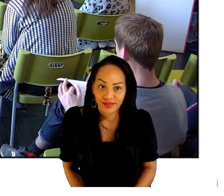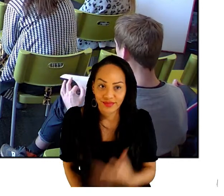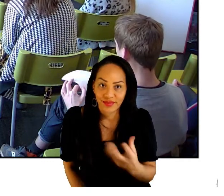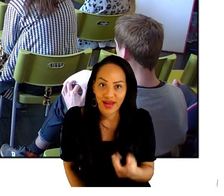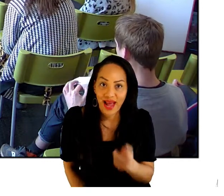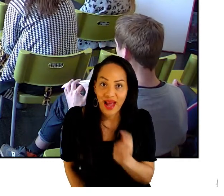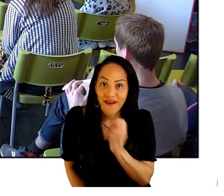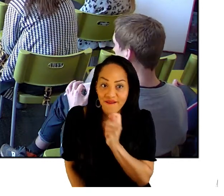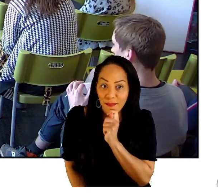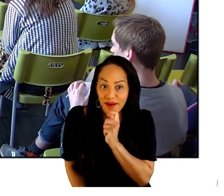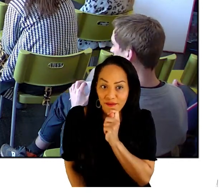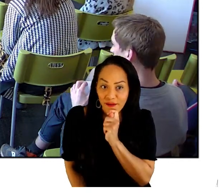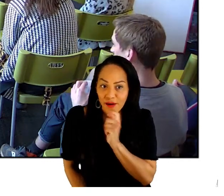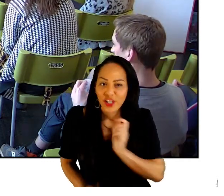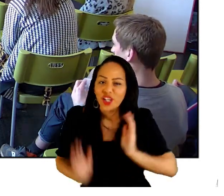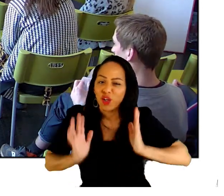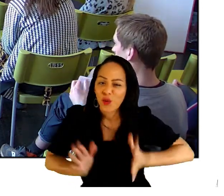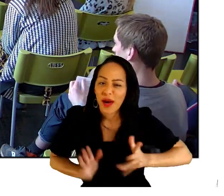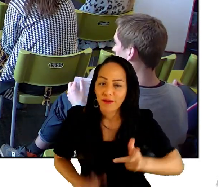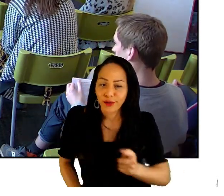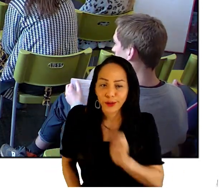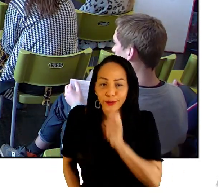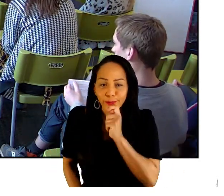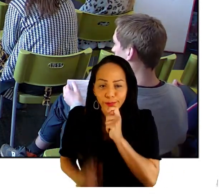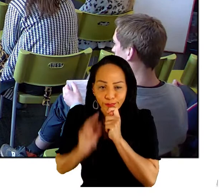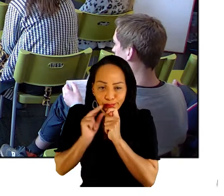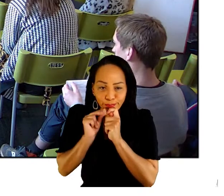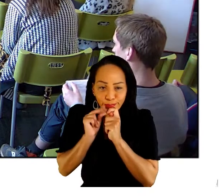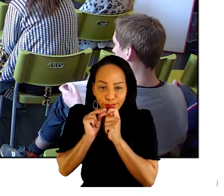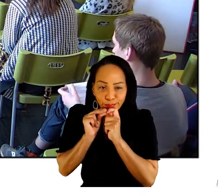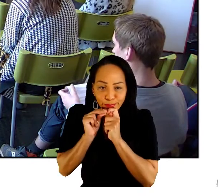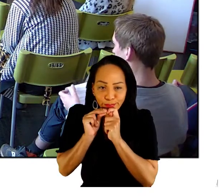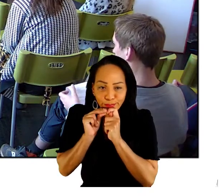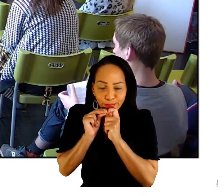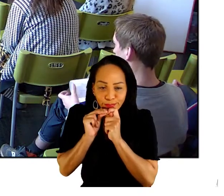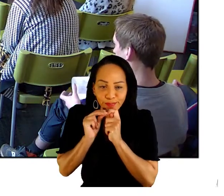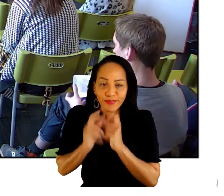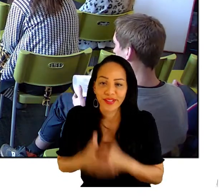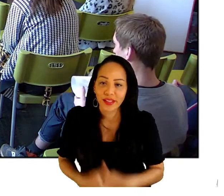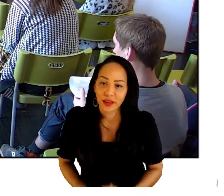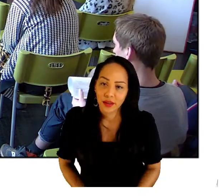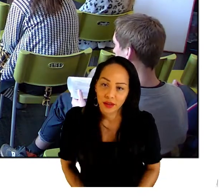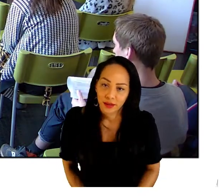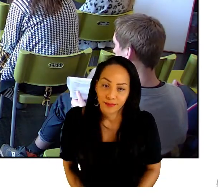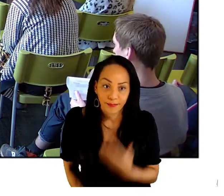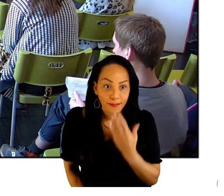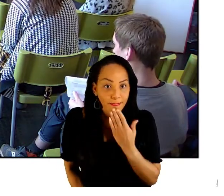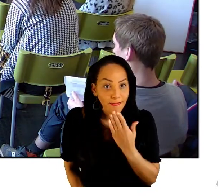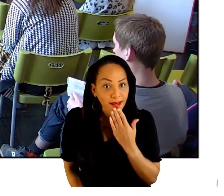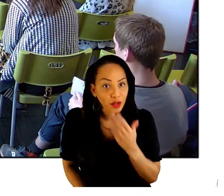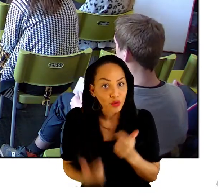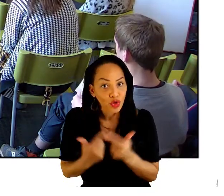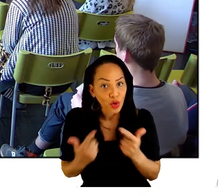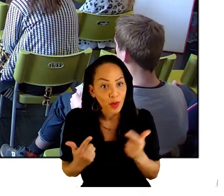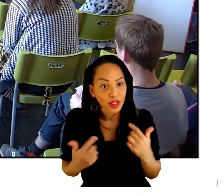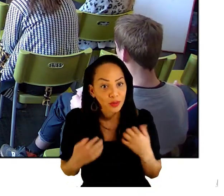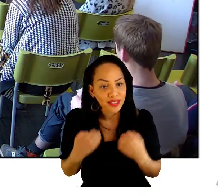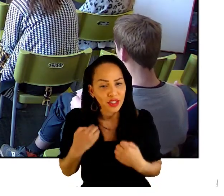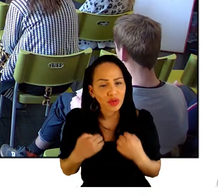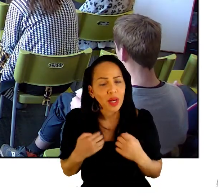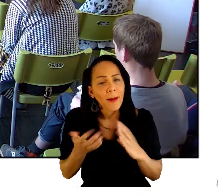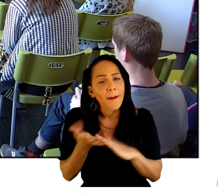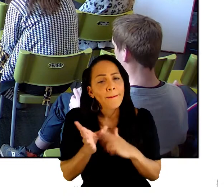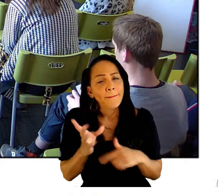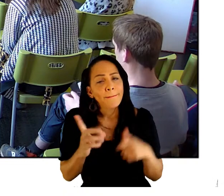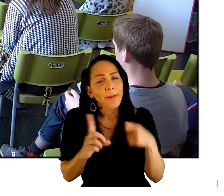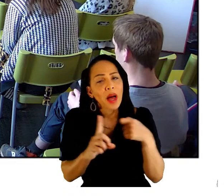into it. I know Vic knows this, but not everyone does. Hi, thank you so much. It was so interesting. Mark, I just wondered if you could